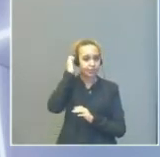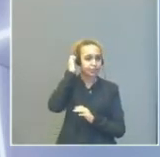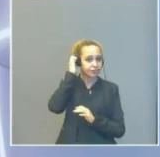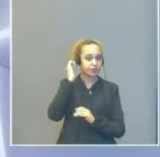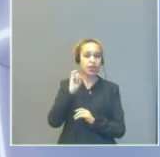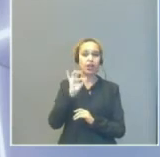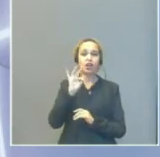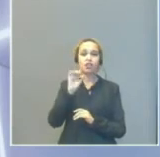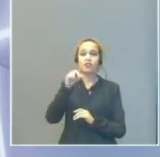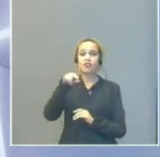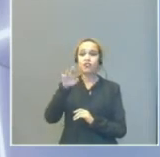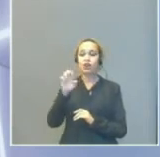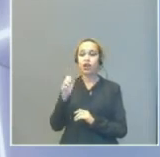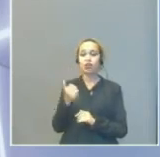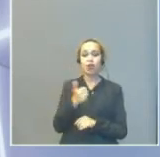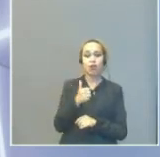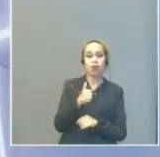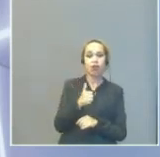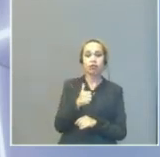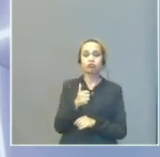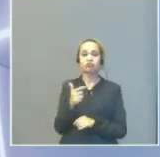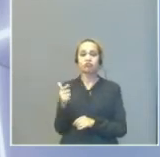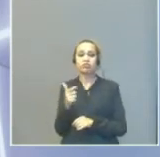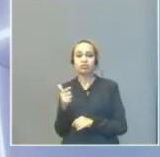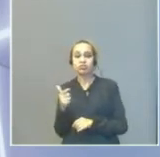extensions of what we already know.